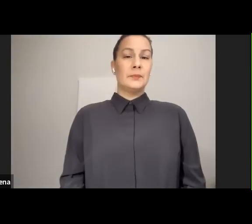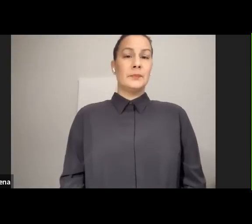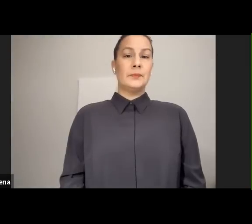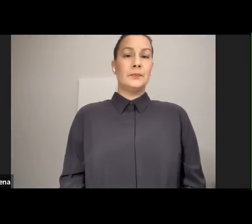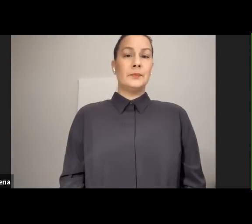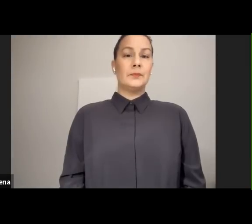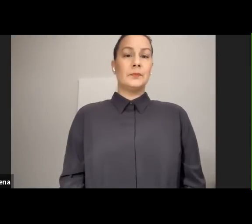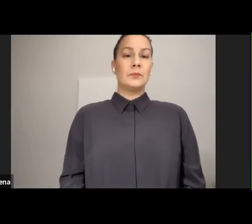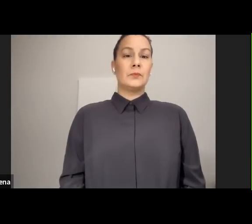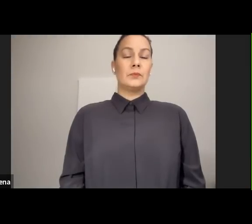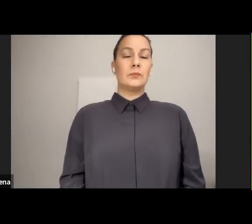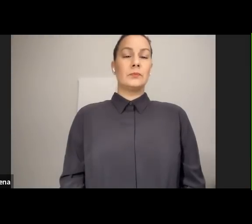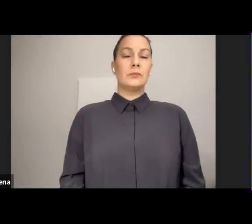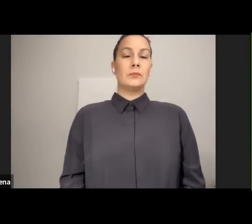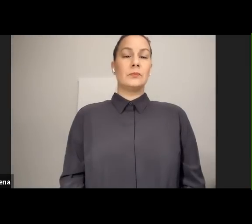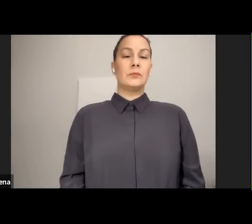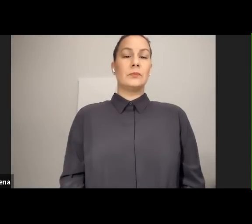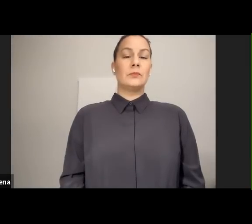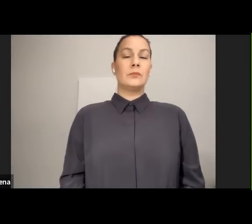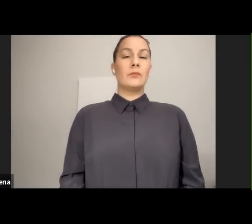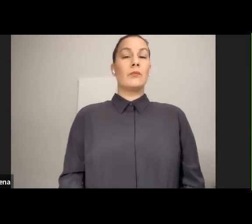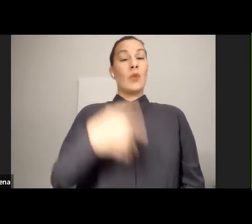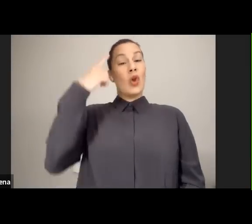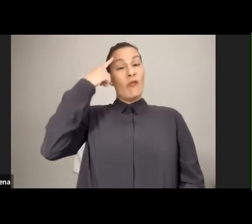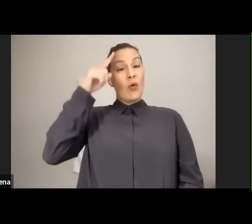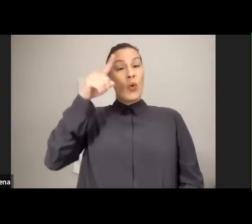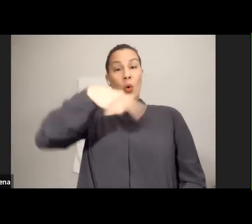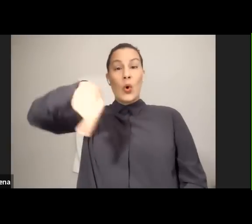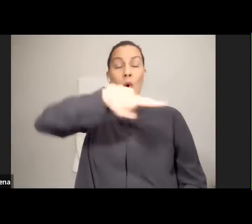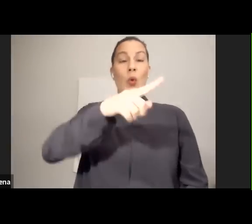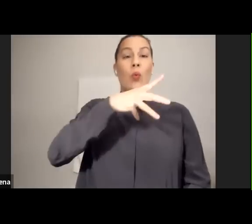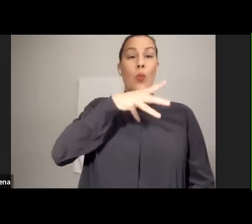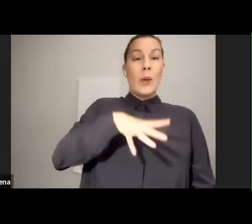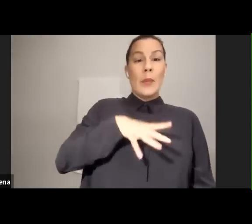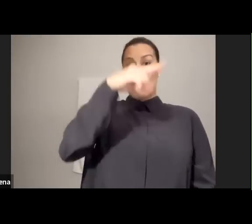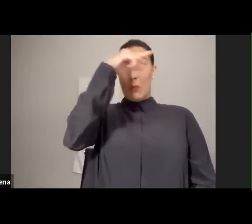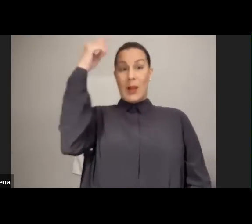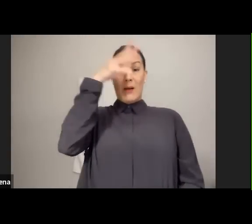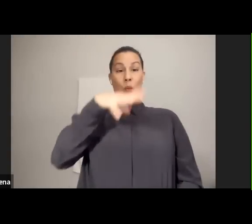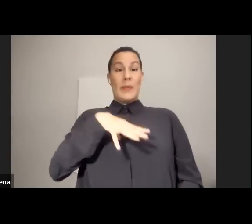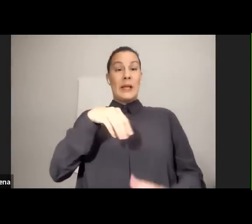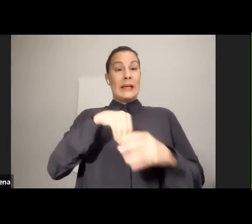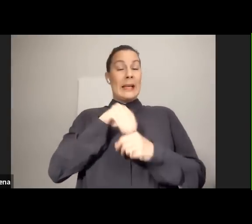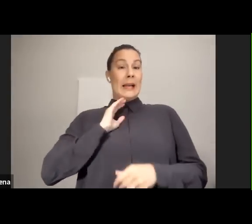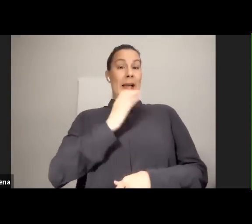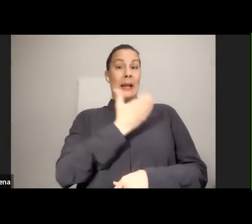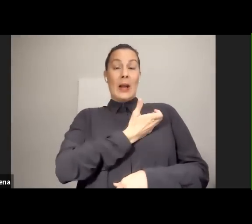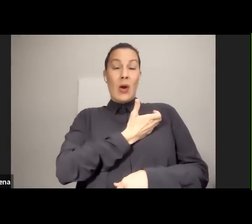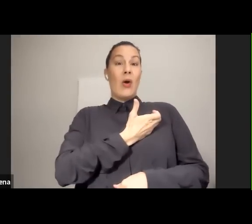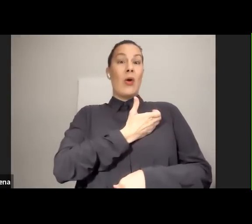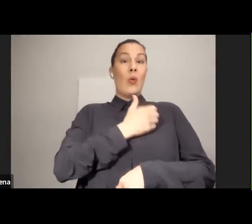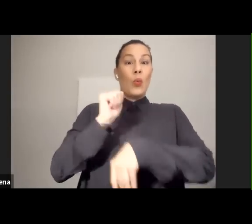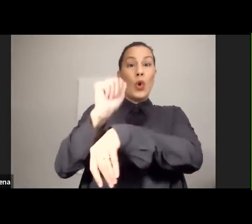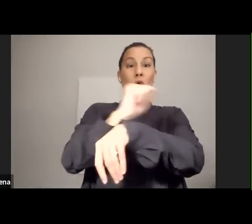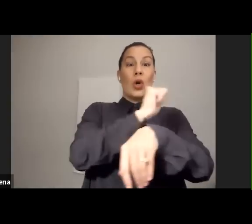So for the women, the Black women in our industry, we need to stick together